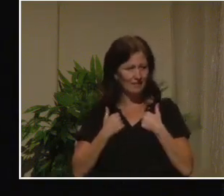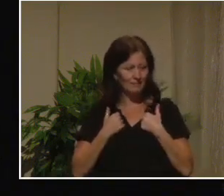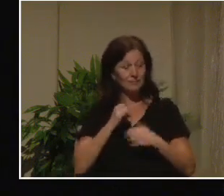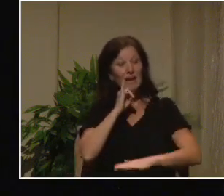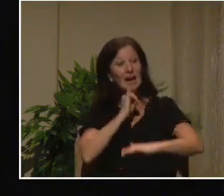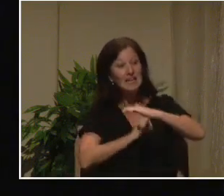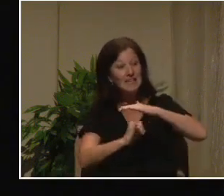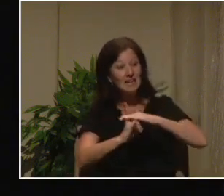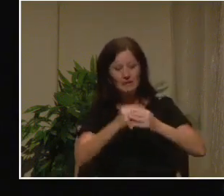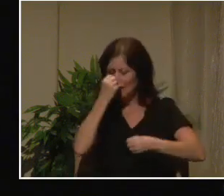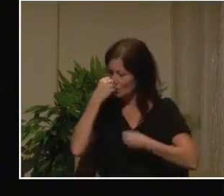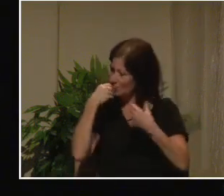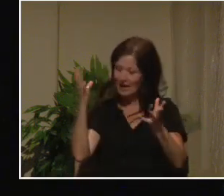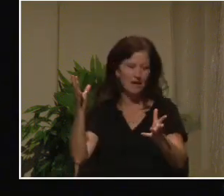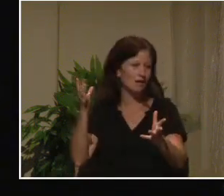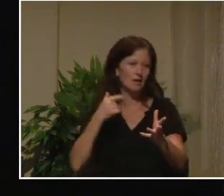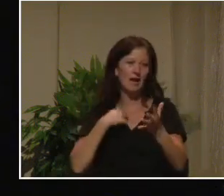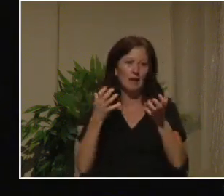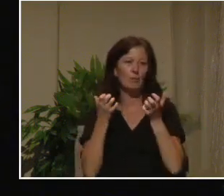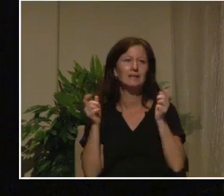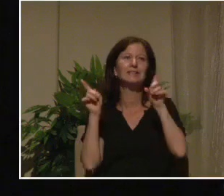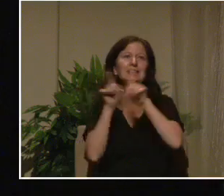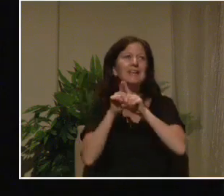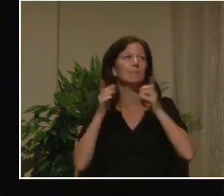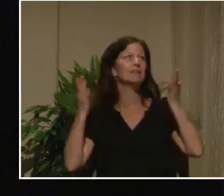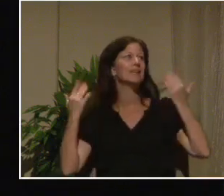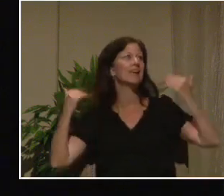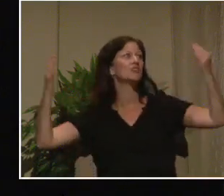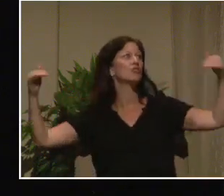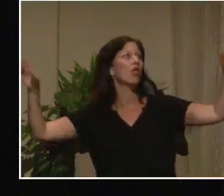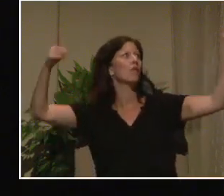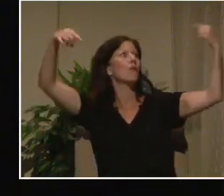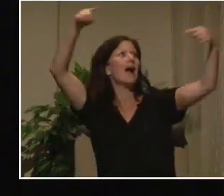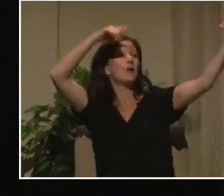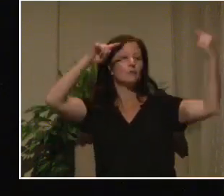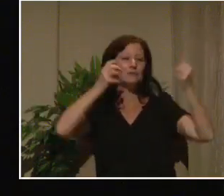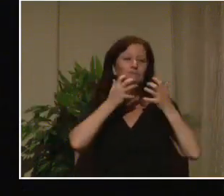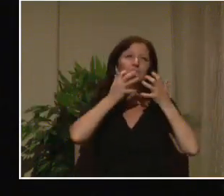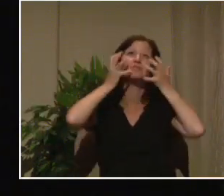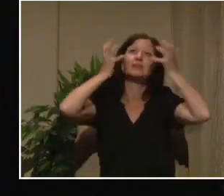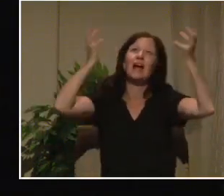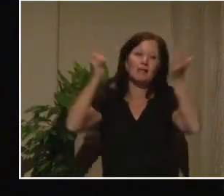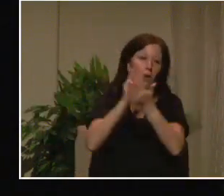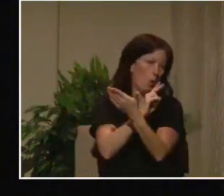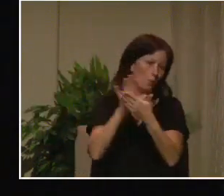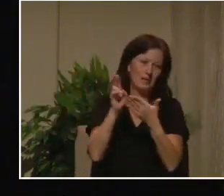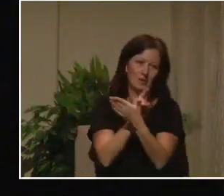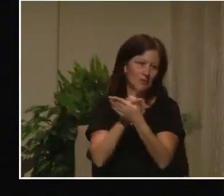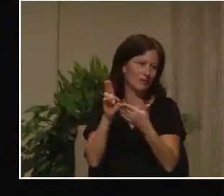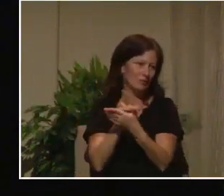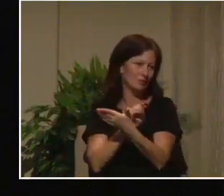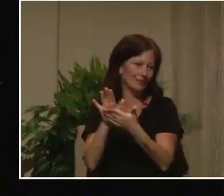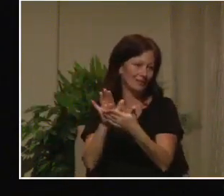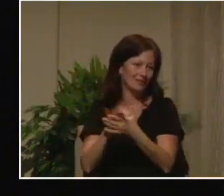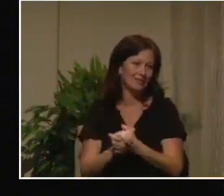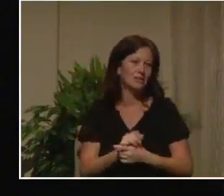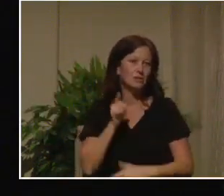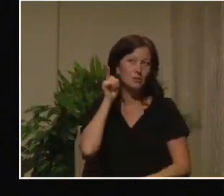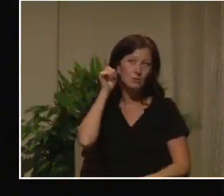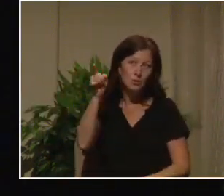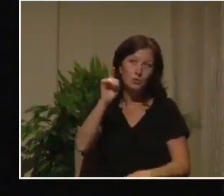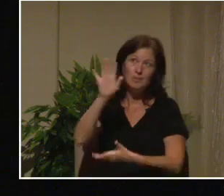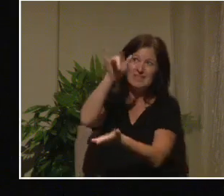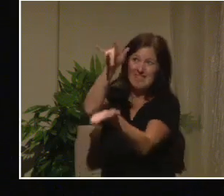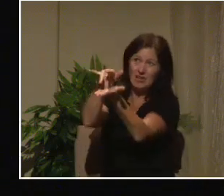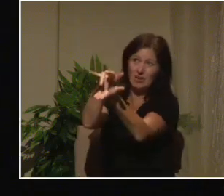just want to be like these seraphim in your presence, and raptured with your beauty, and serving you. You are the center.